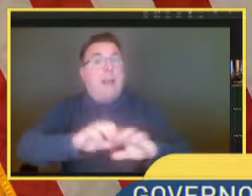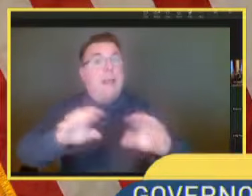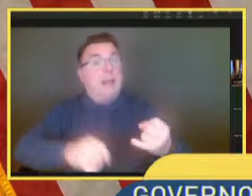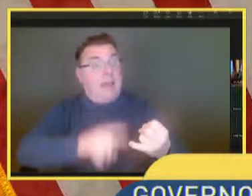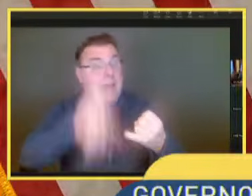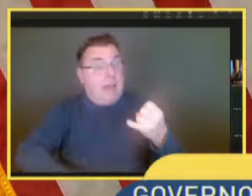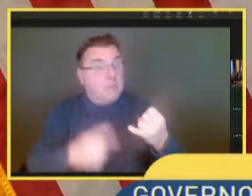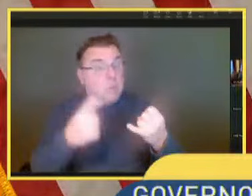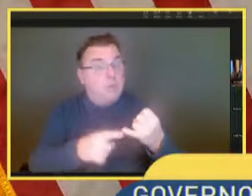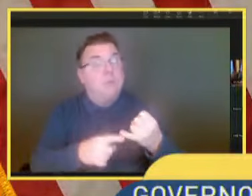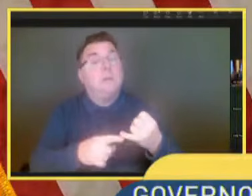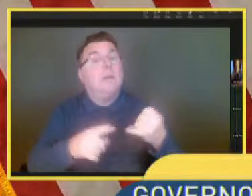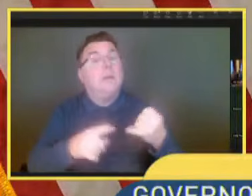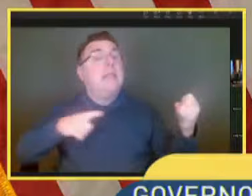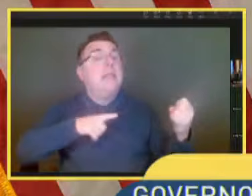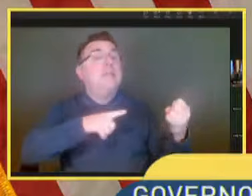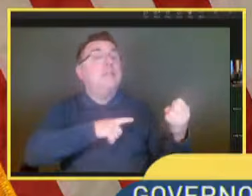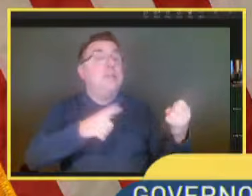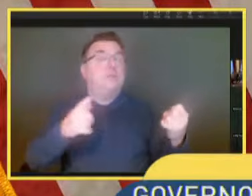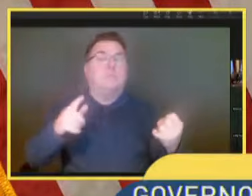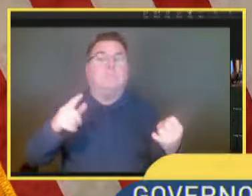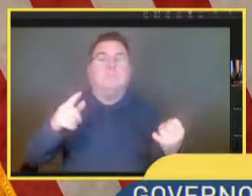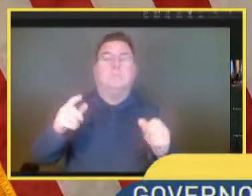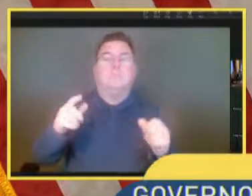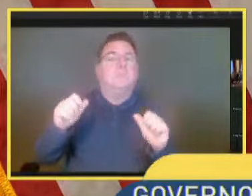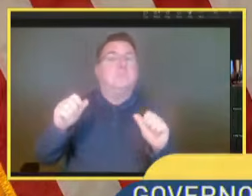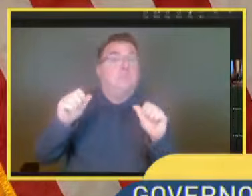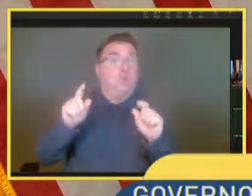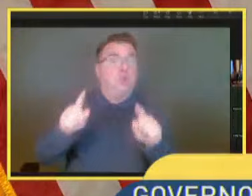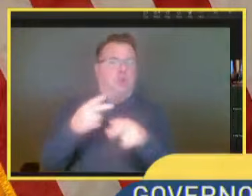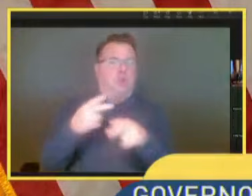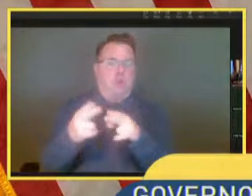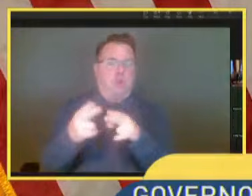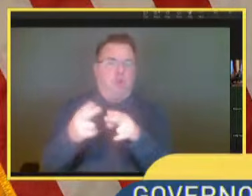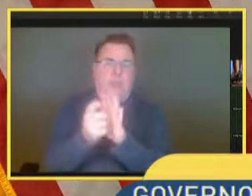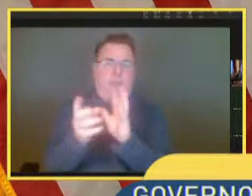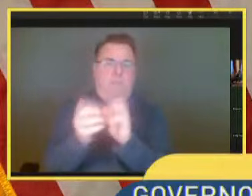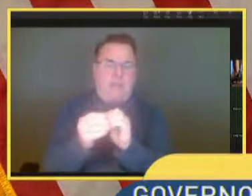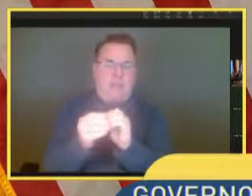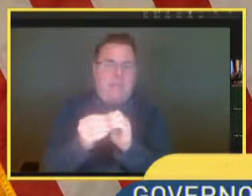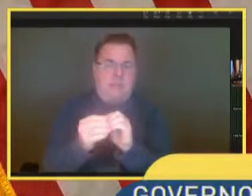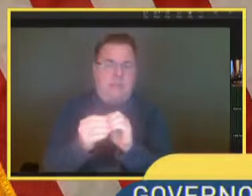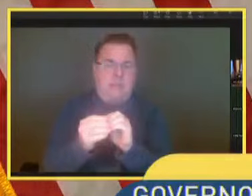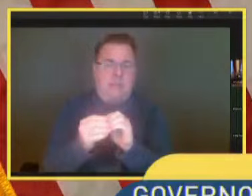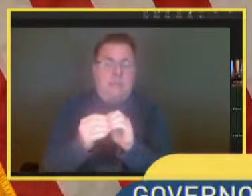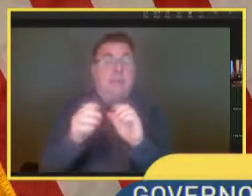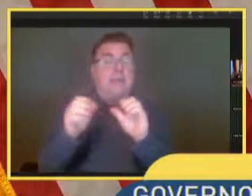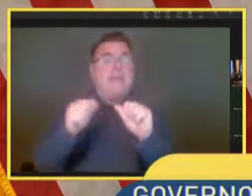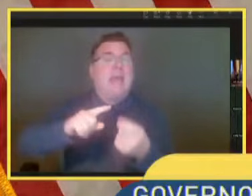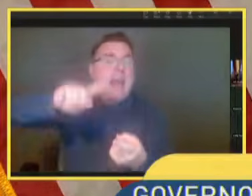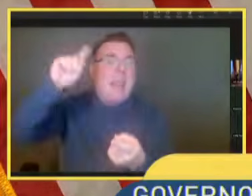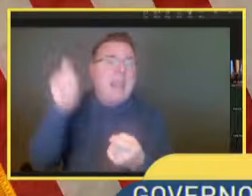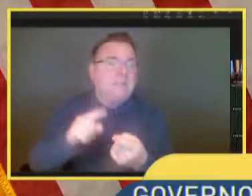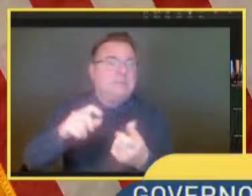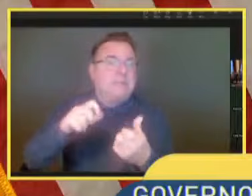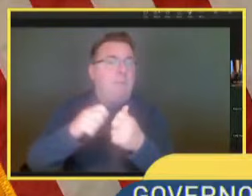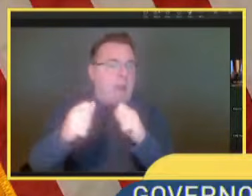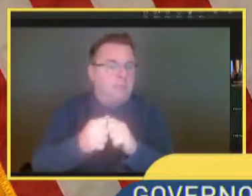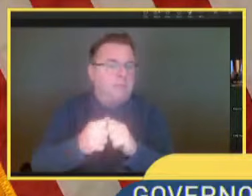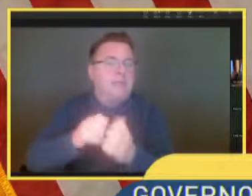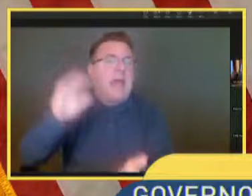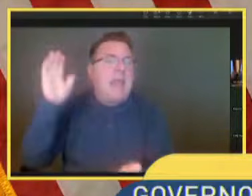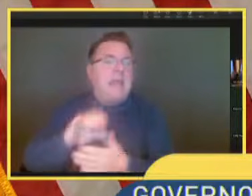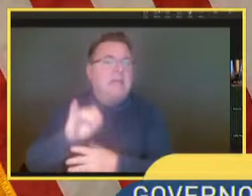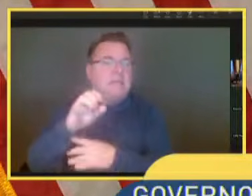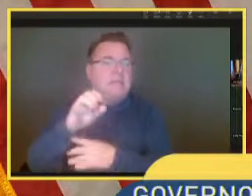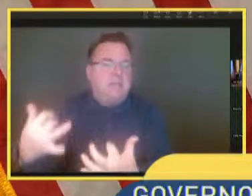the legislature has an opportunity in this short session to take meaningful steps to mitigate against the incursion of ICE, and I appreciate